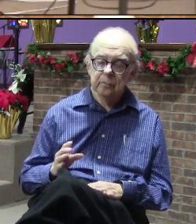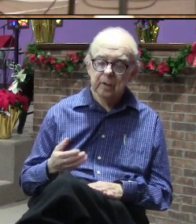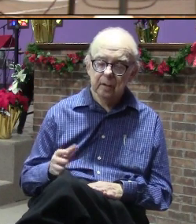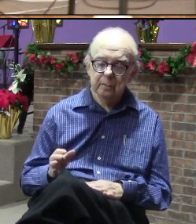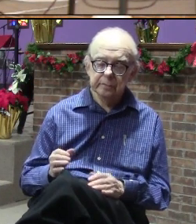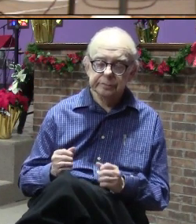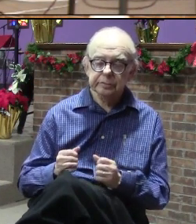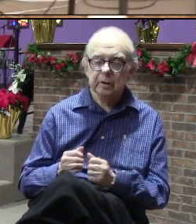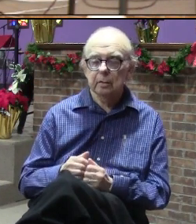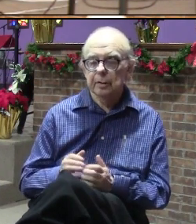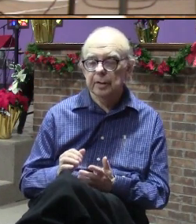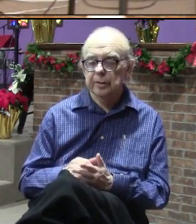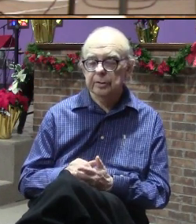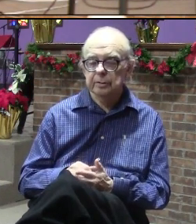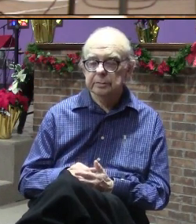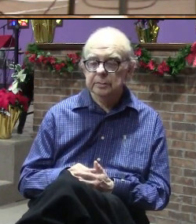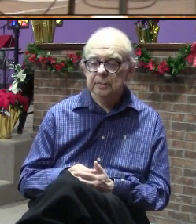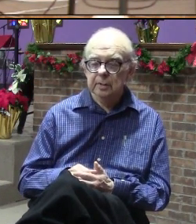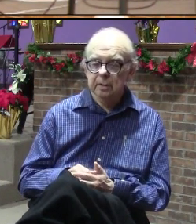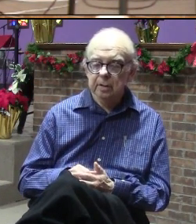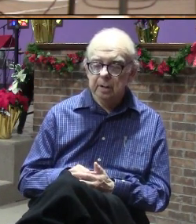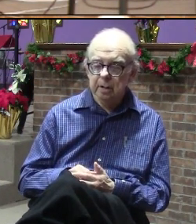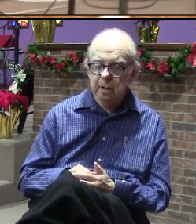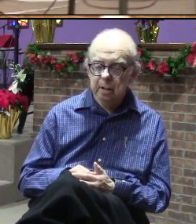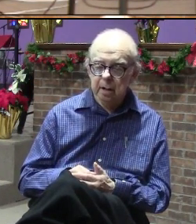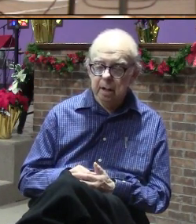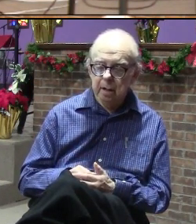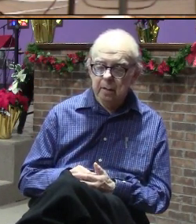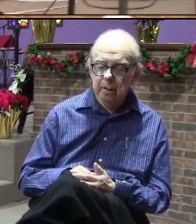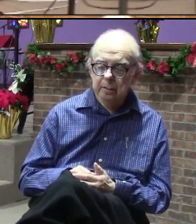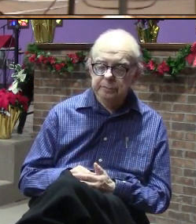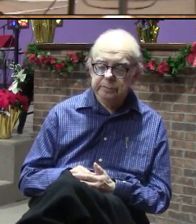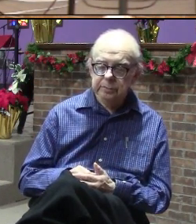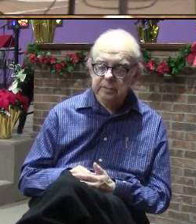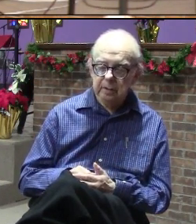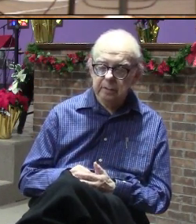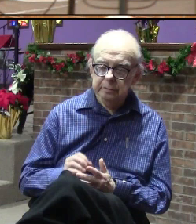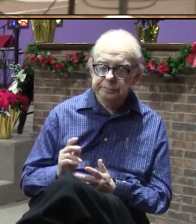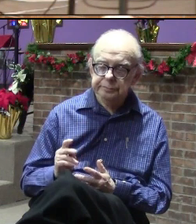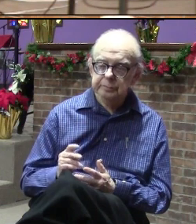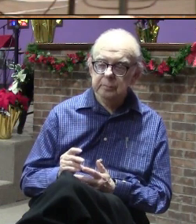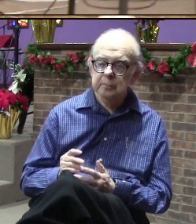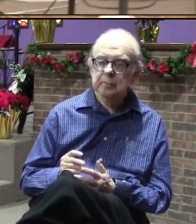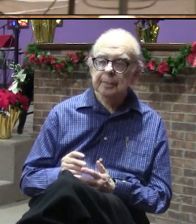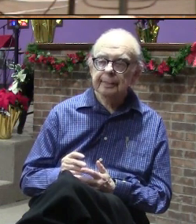finish. Oh, yeah. Let me finish with this, okay?